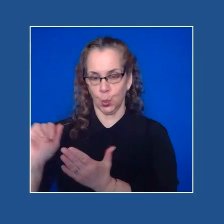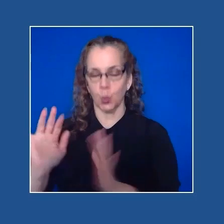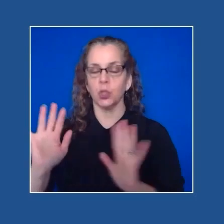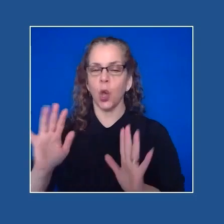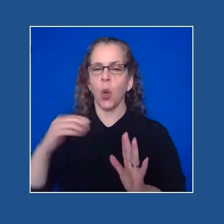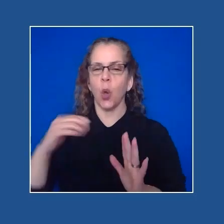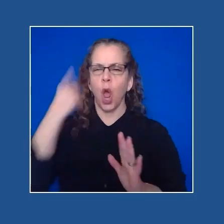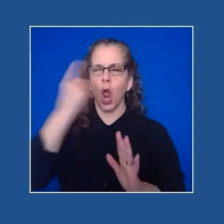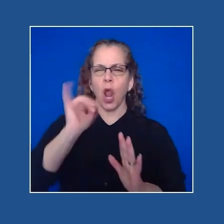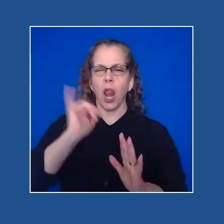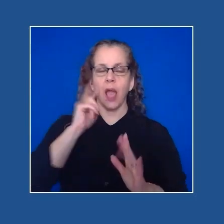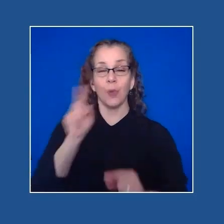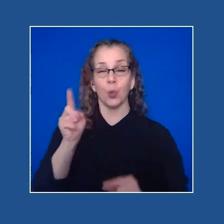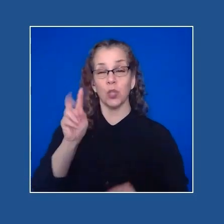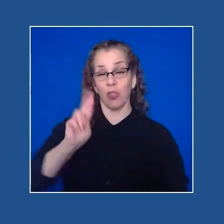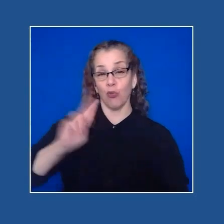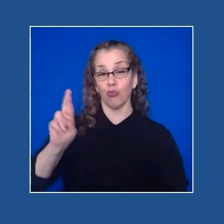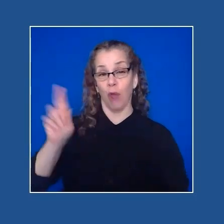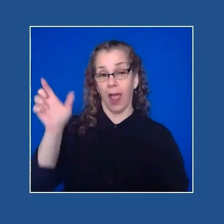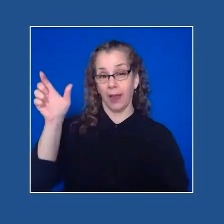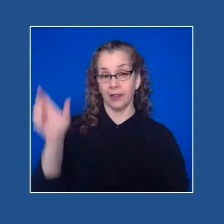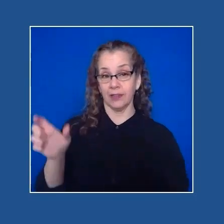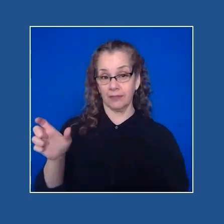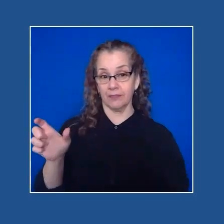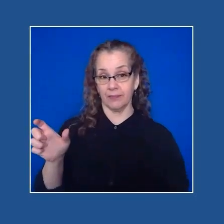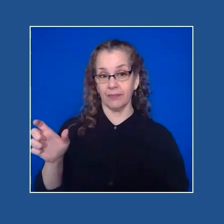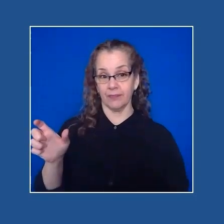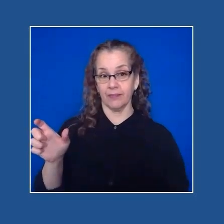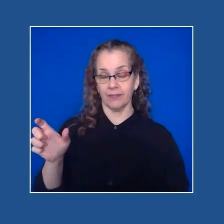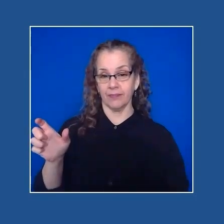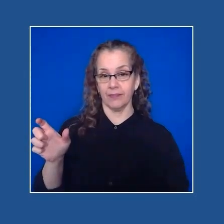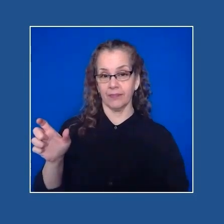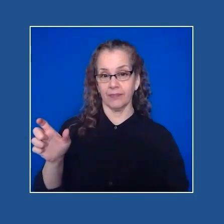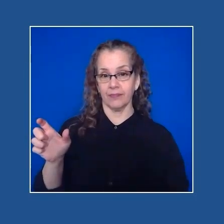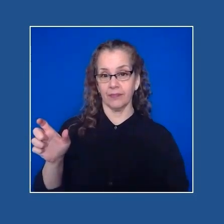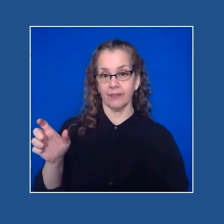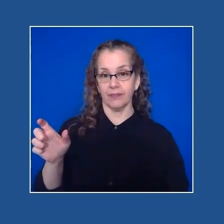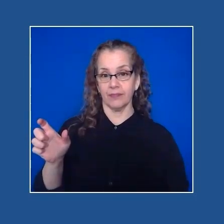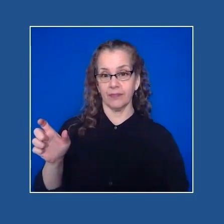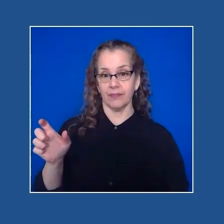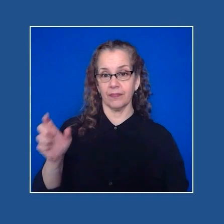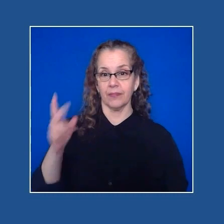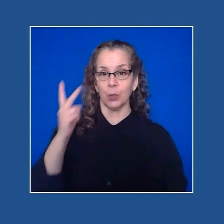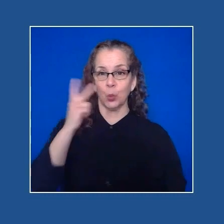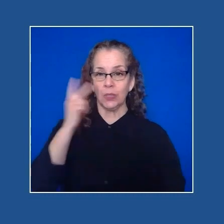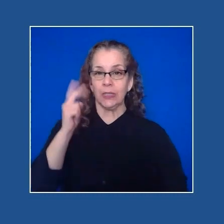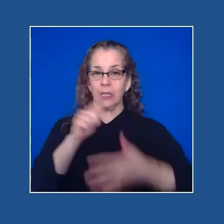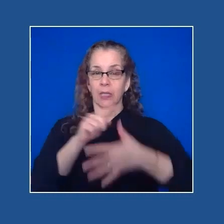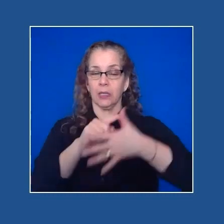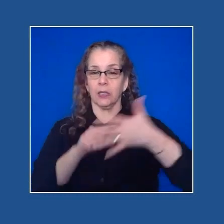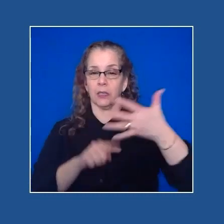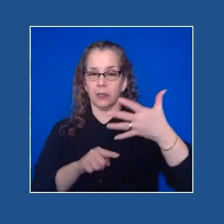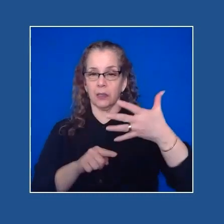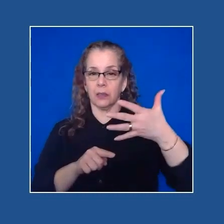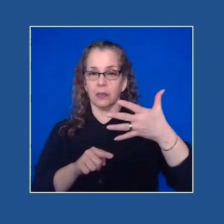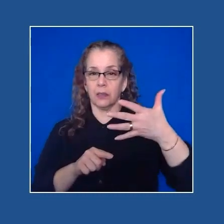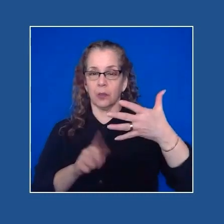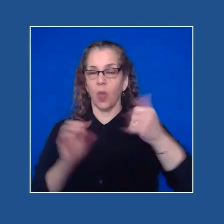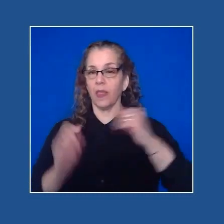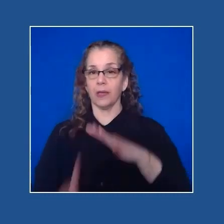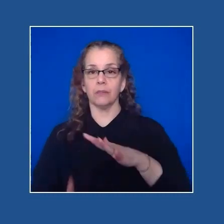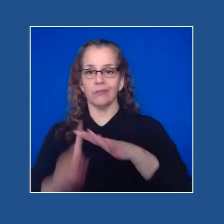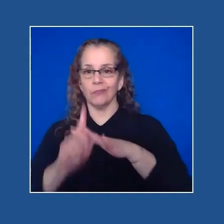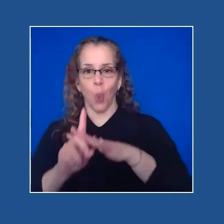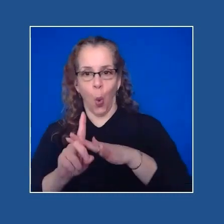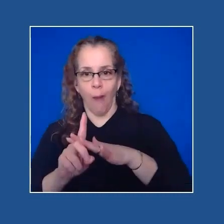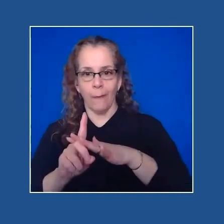to the right-hand side of the bottom table, you can see some description or a description about what that drop-in DBT skills group was like